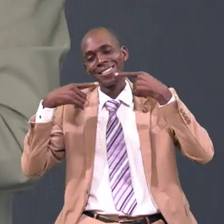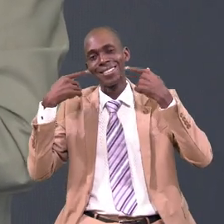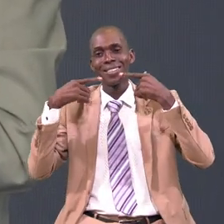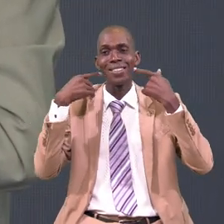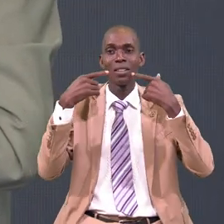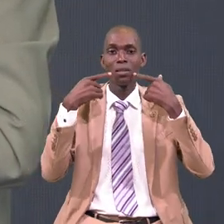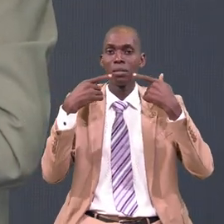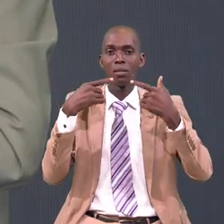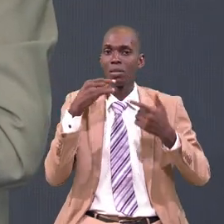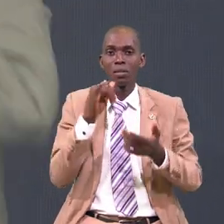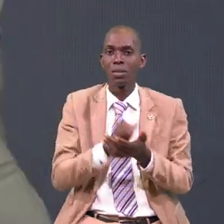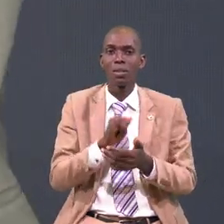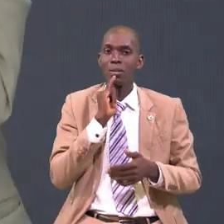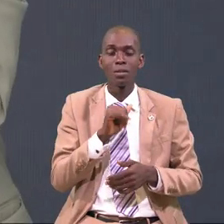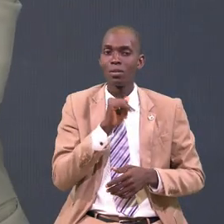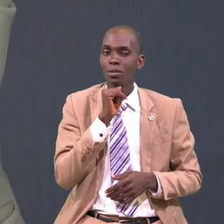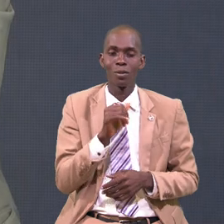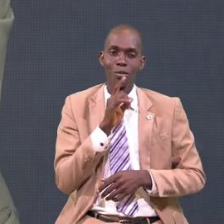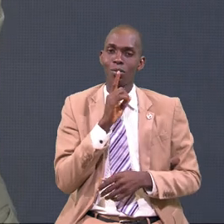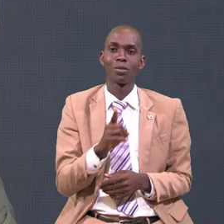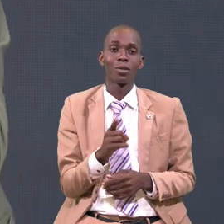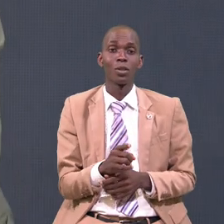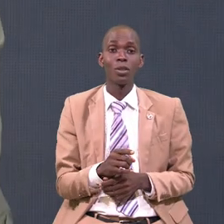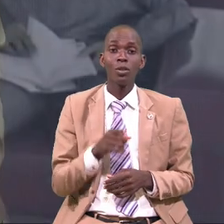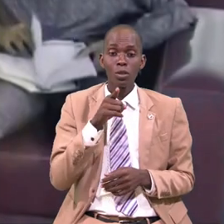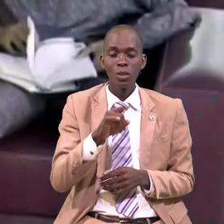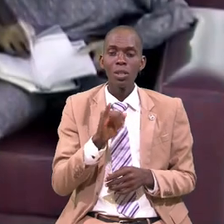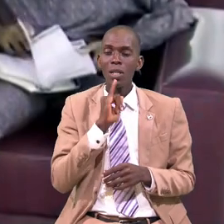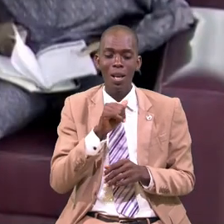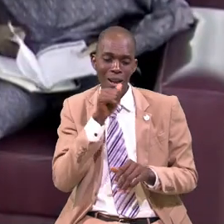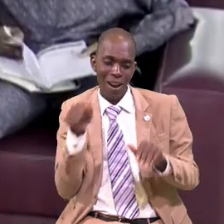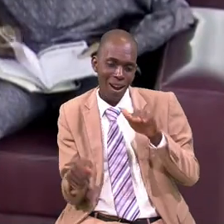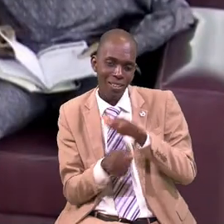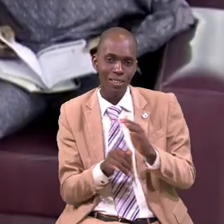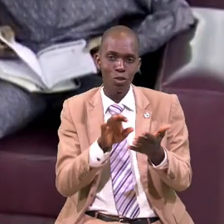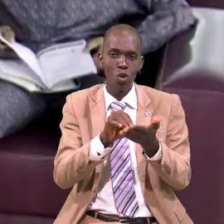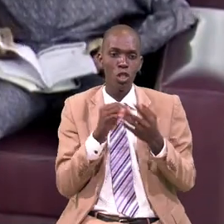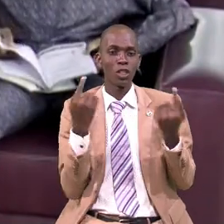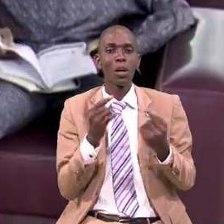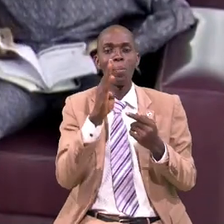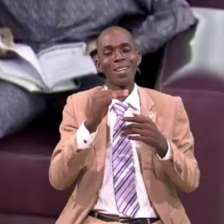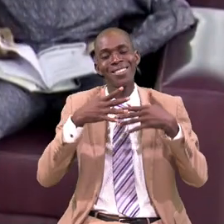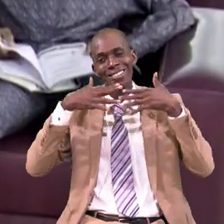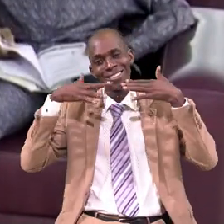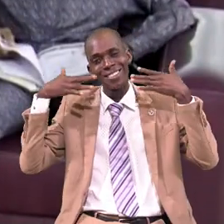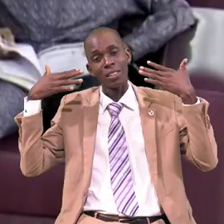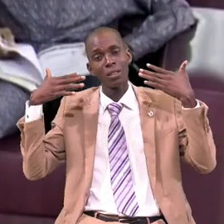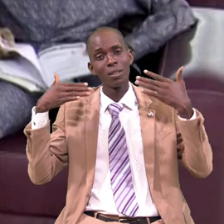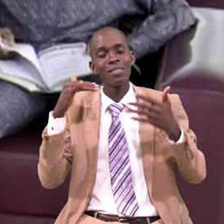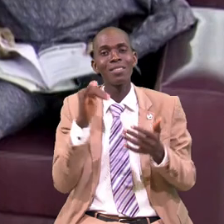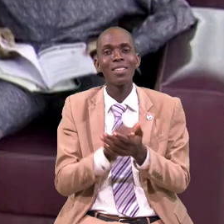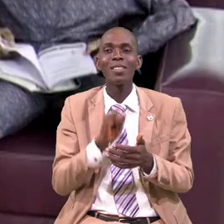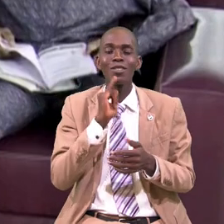That's not real. He's covering the sin by smiling. That's plastic. That's